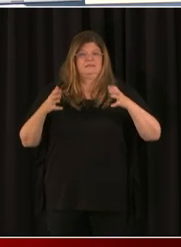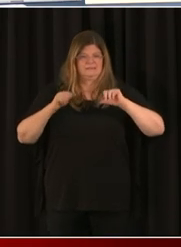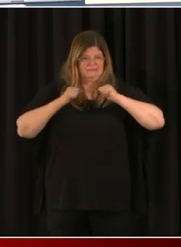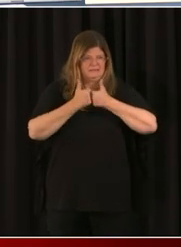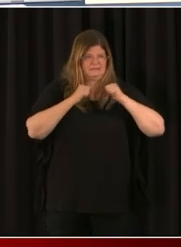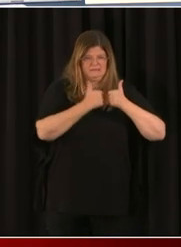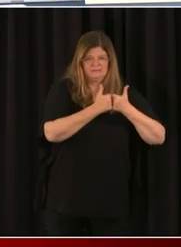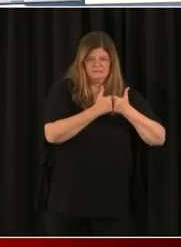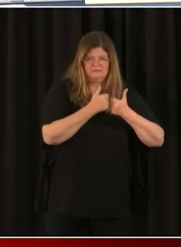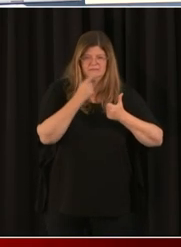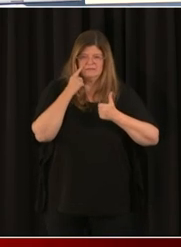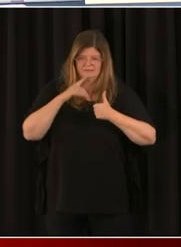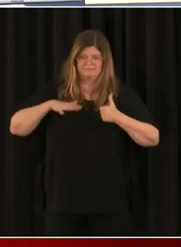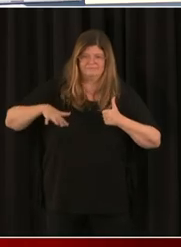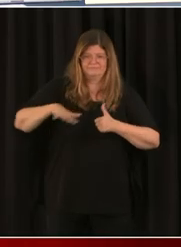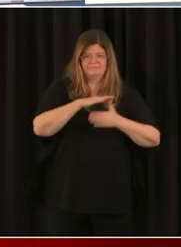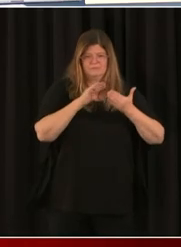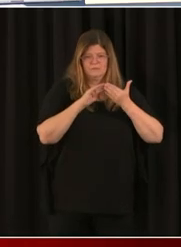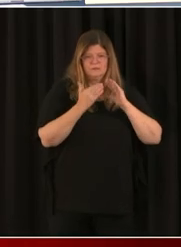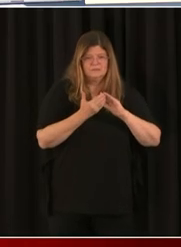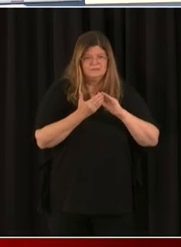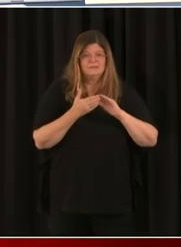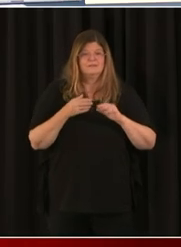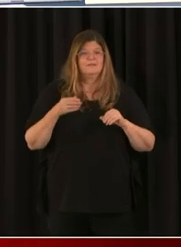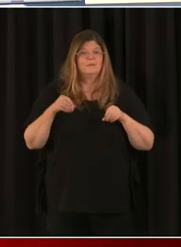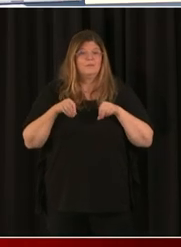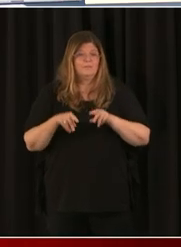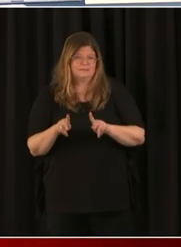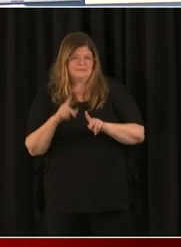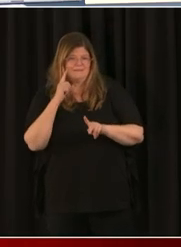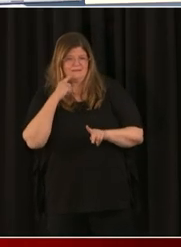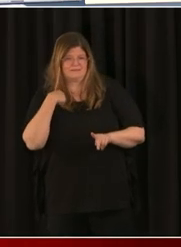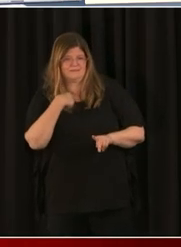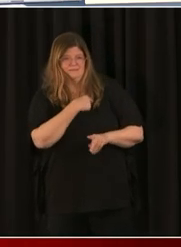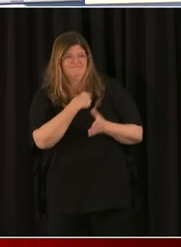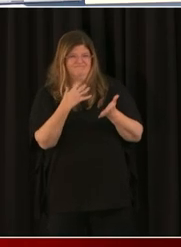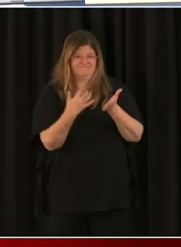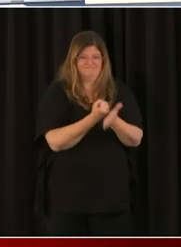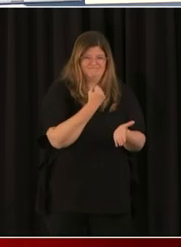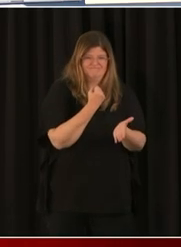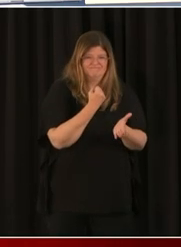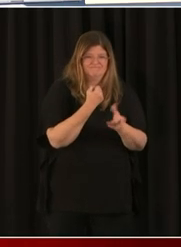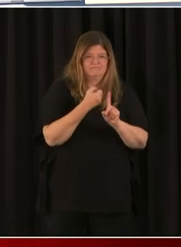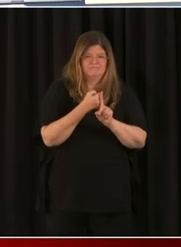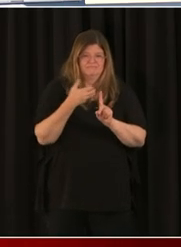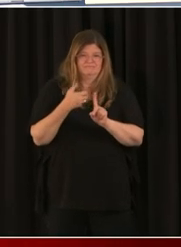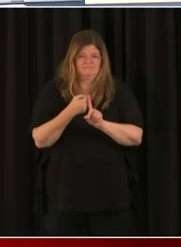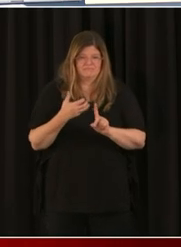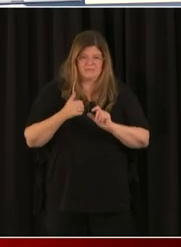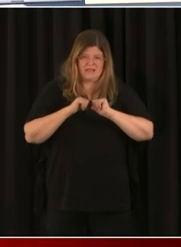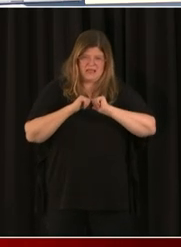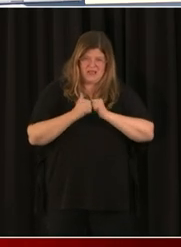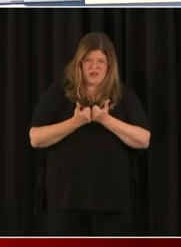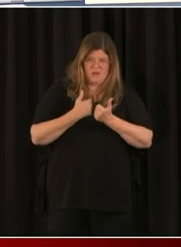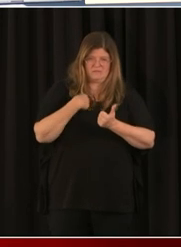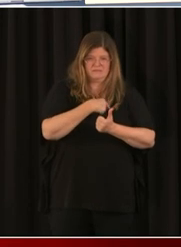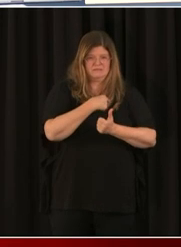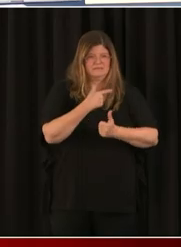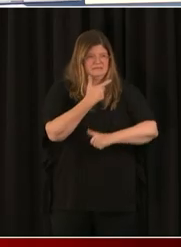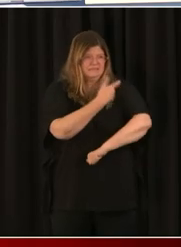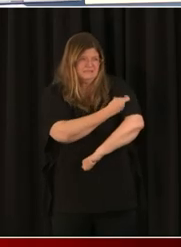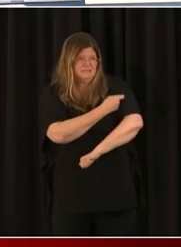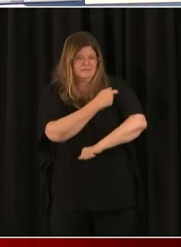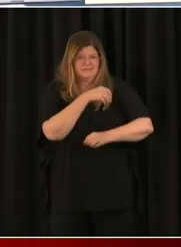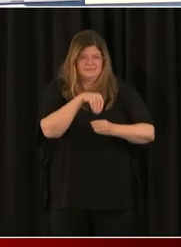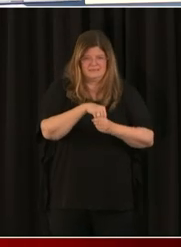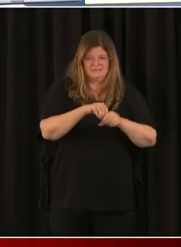community, this has created an opportunity for us to expand how our immunization information